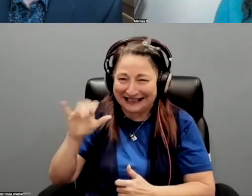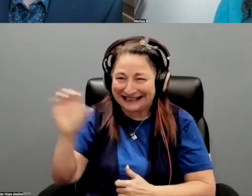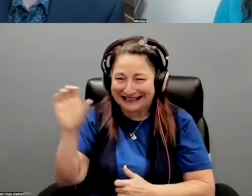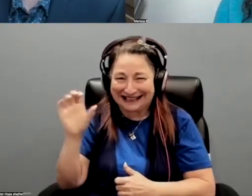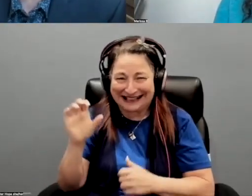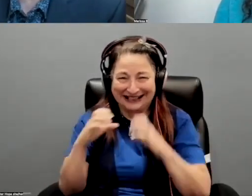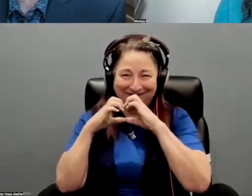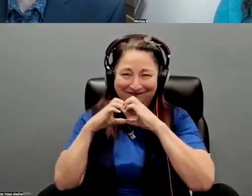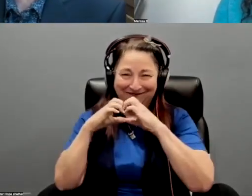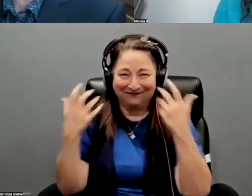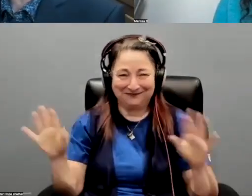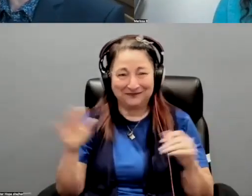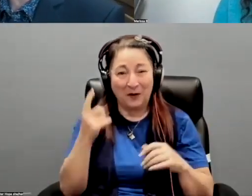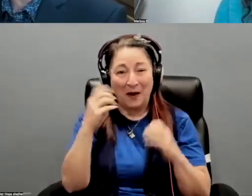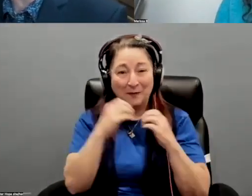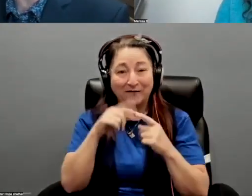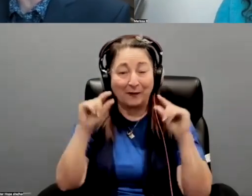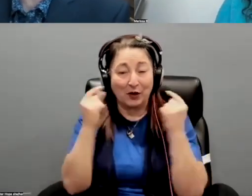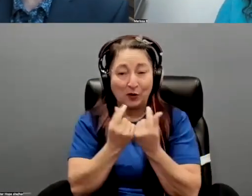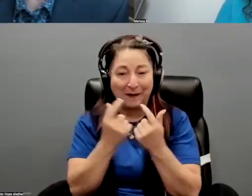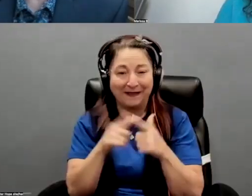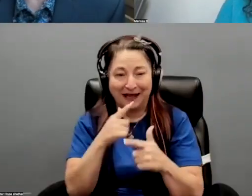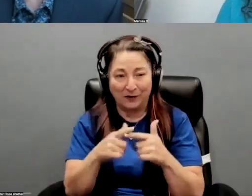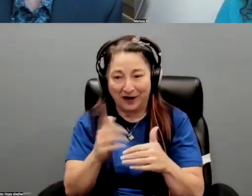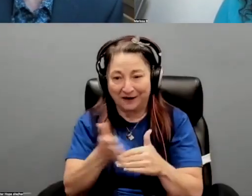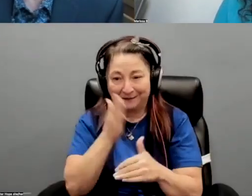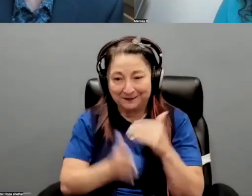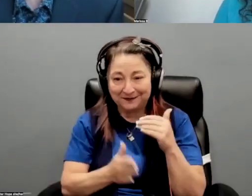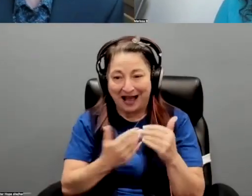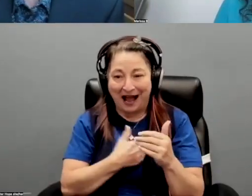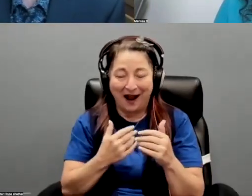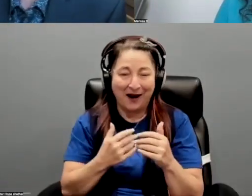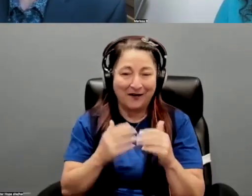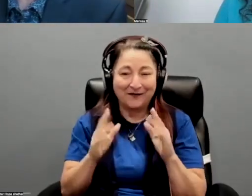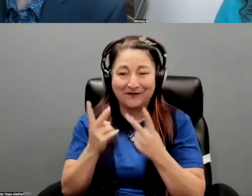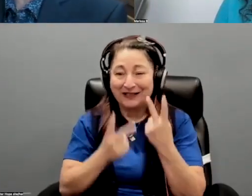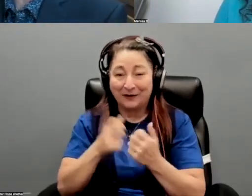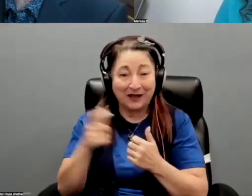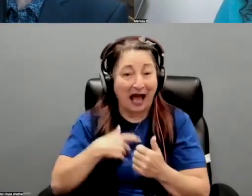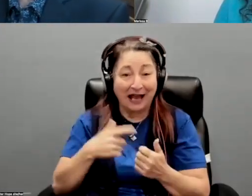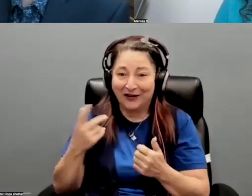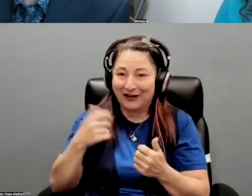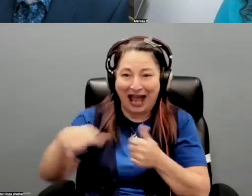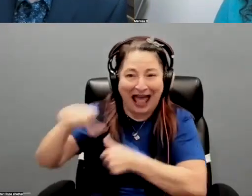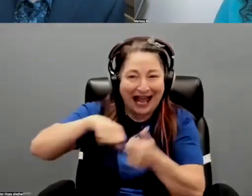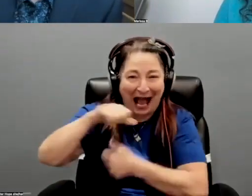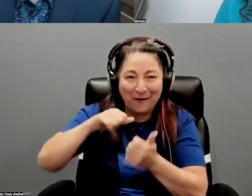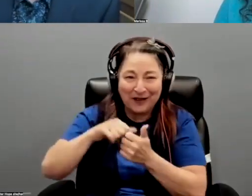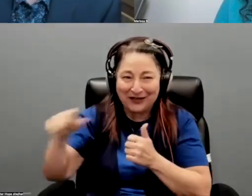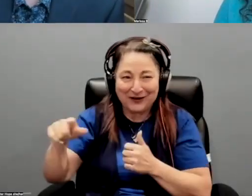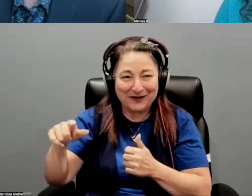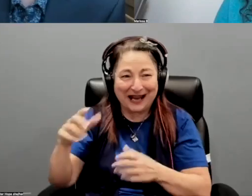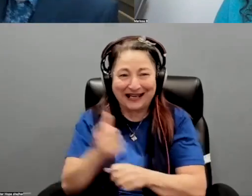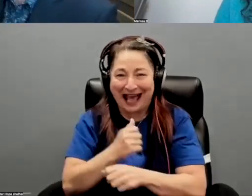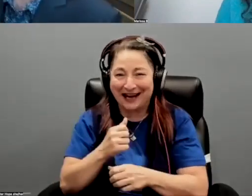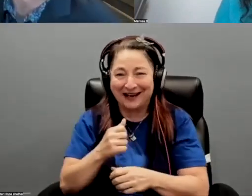We have one more from the group, and then we're gonna wind up our lovely visit with you. I could like hang out with you and get a strawberry daiquiri